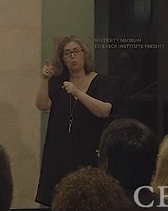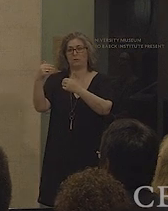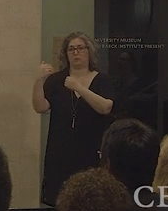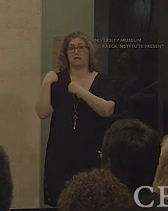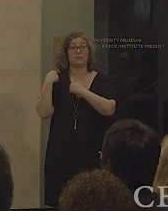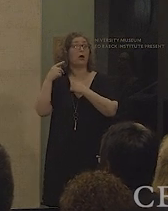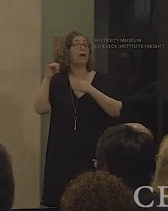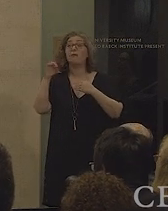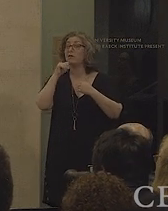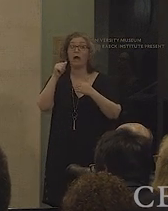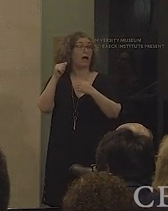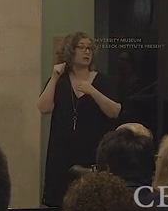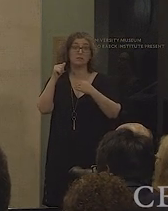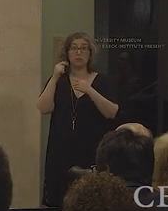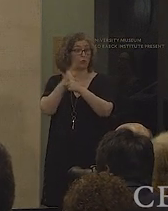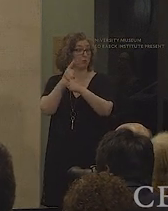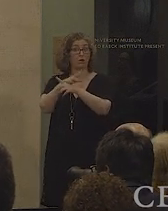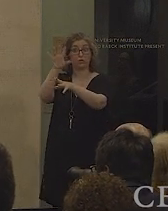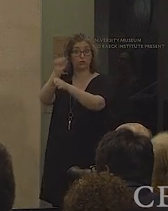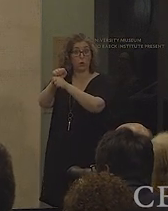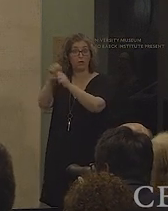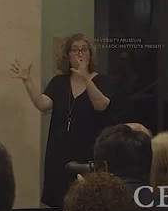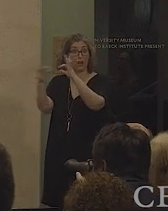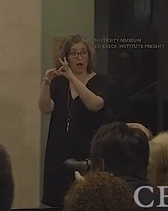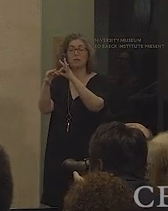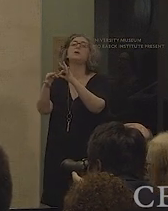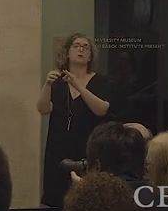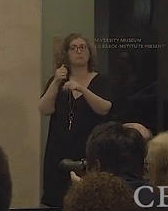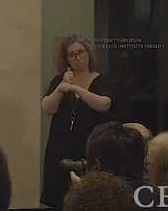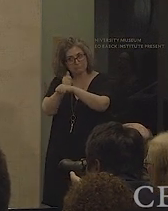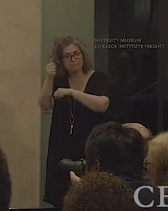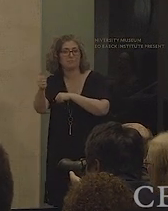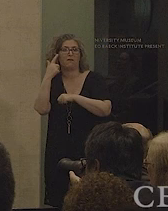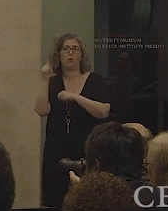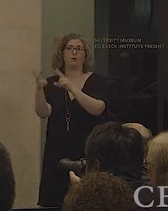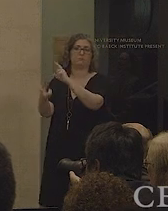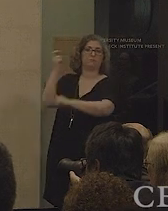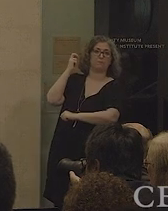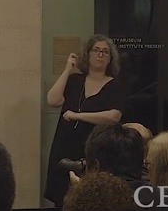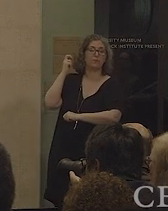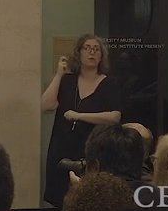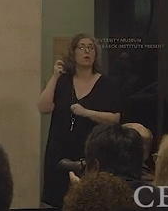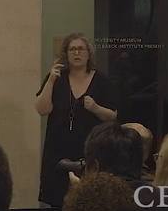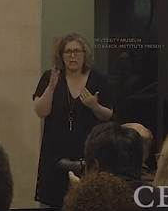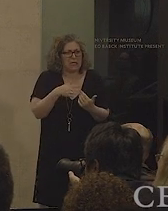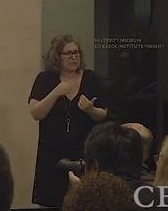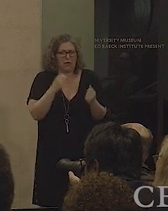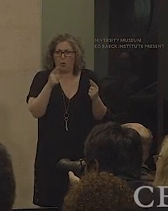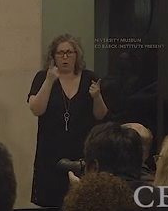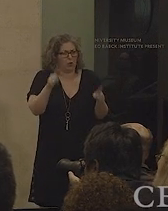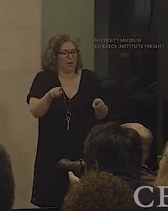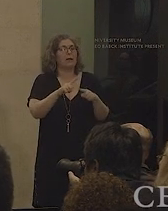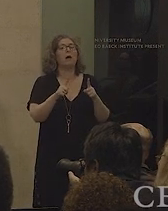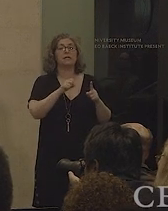if their weapons were not properly stored and locked up. It is the kind of thing everybody should agree on. But you have a Senate right now